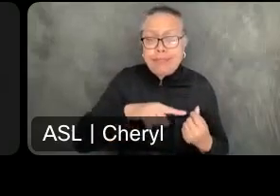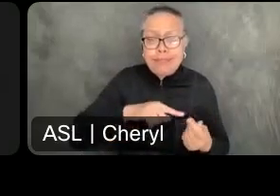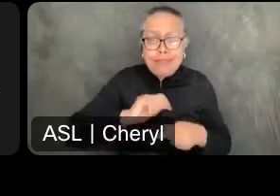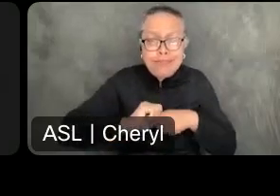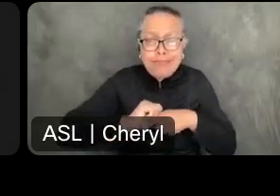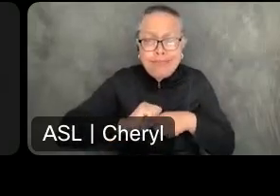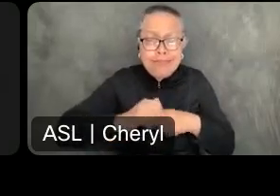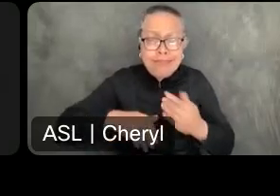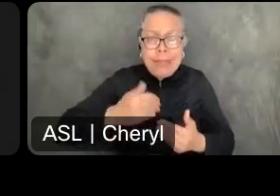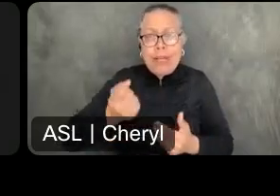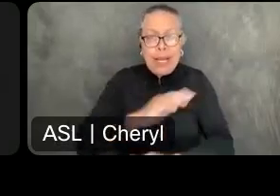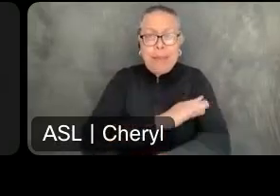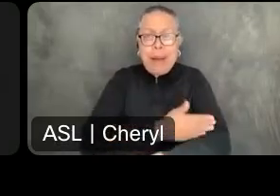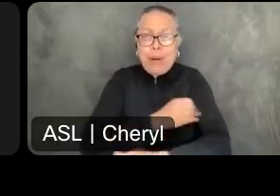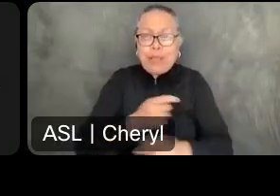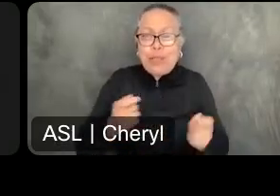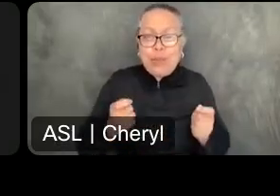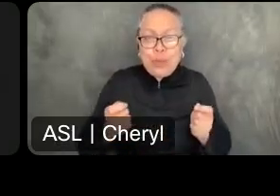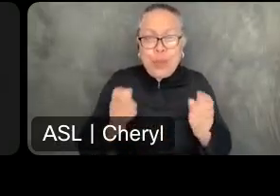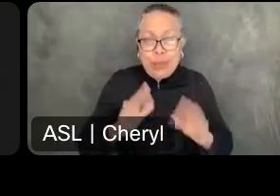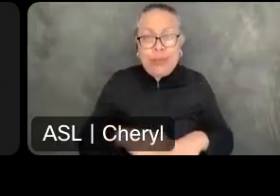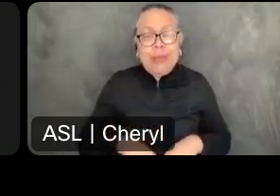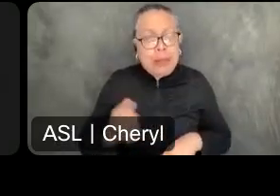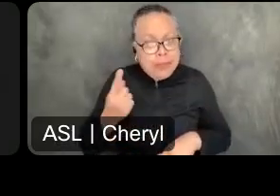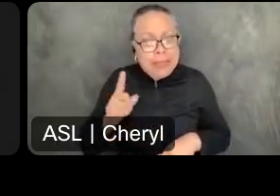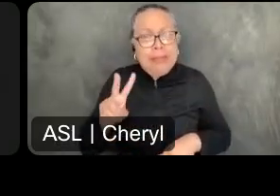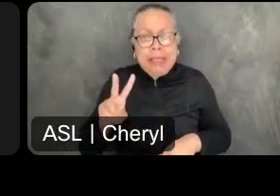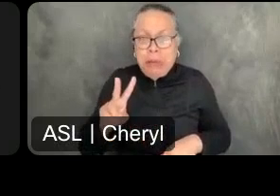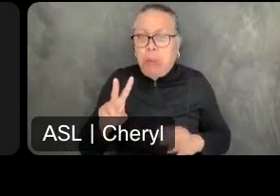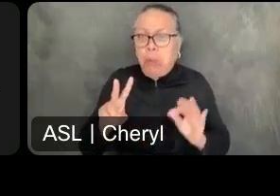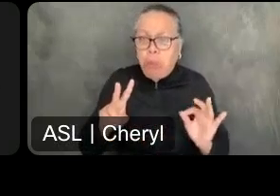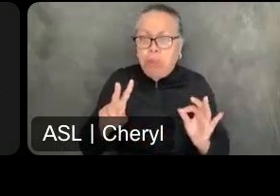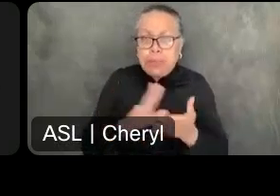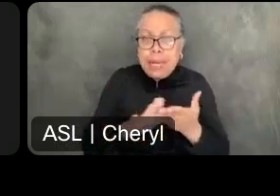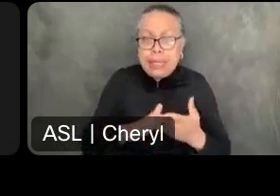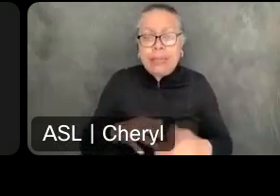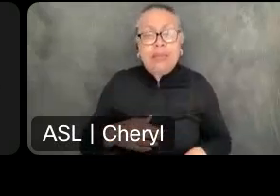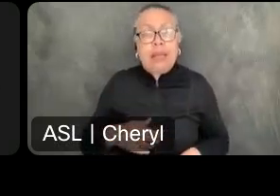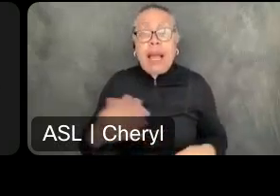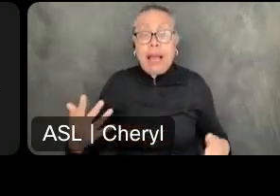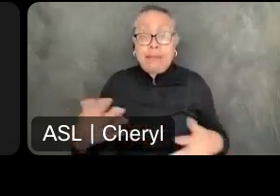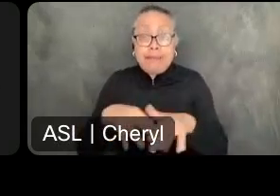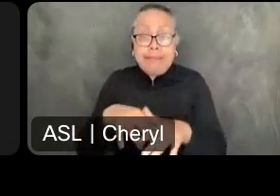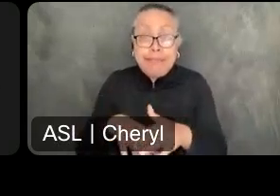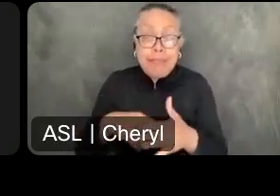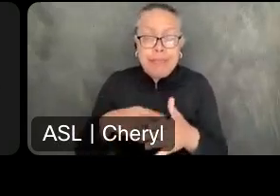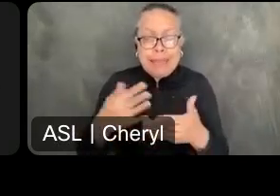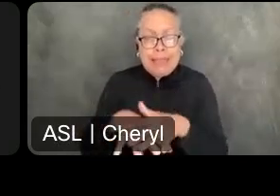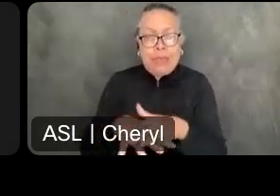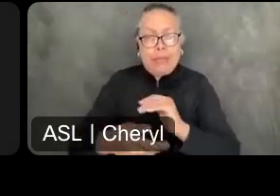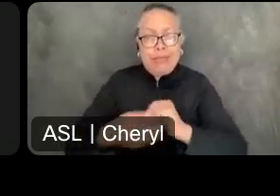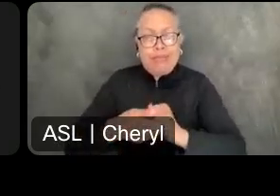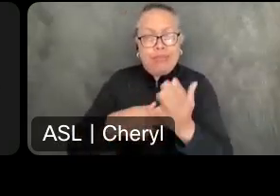control, understand domestic violence, beautiful. Having integrated programs where the same team